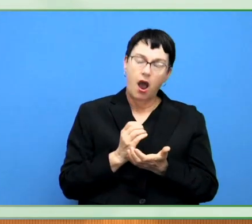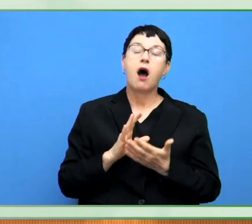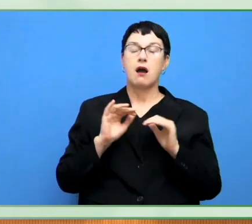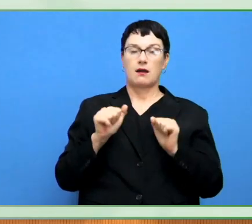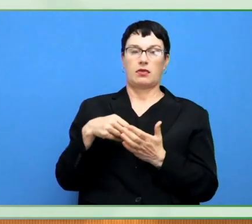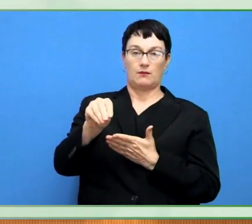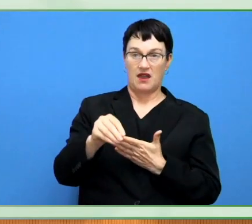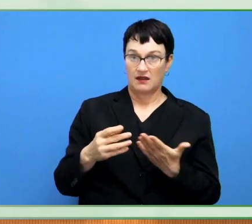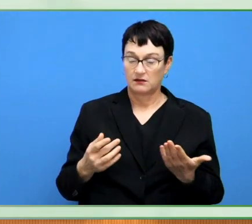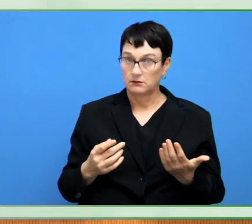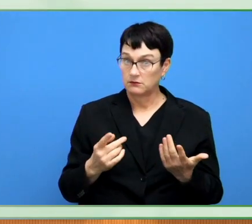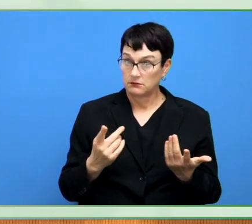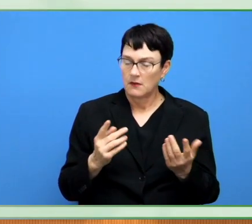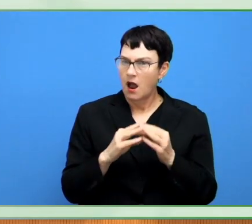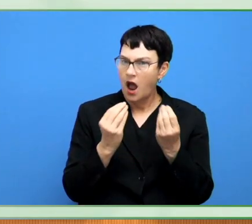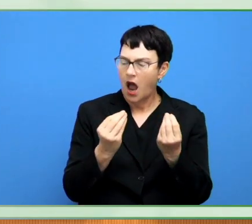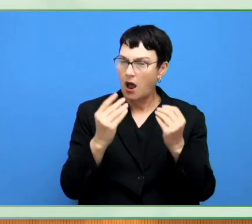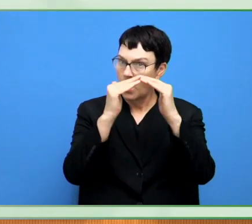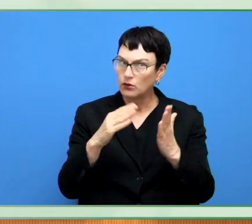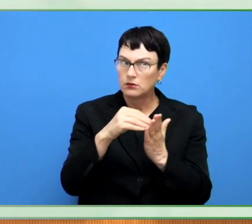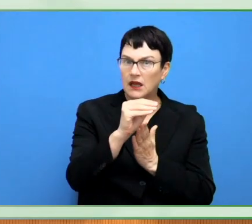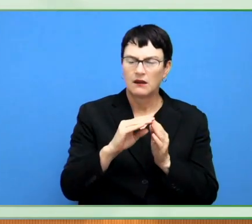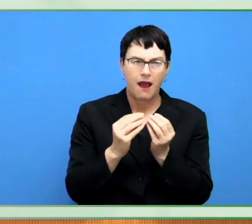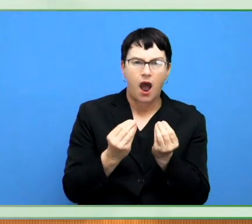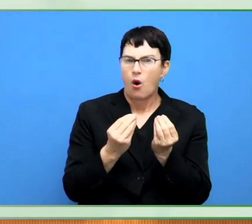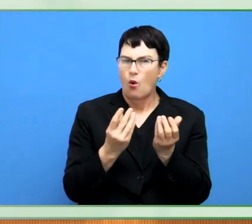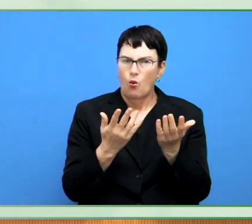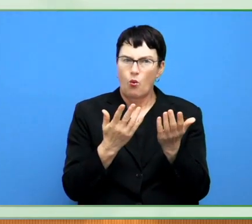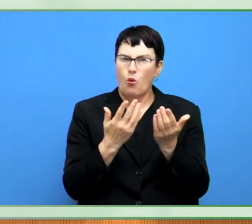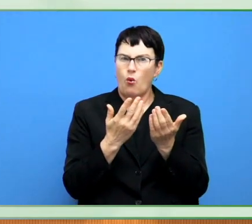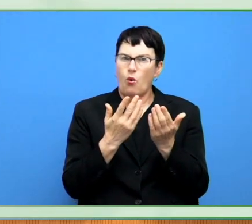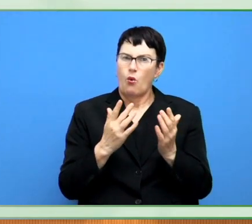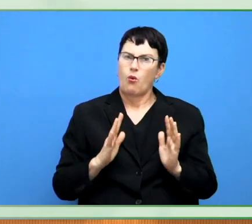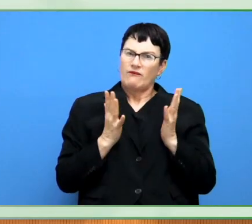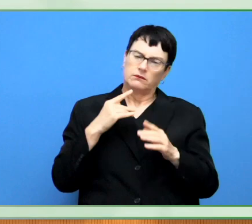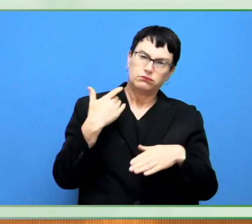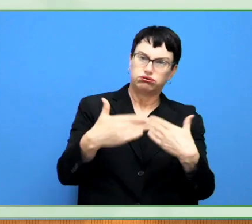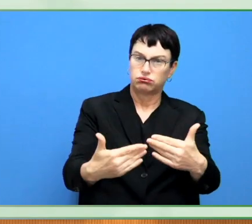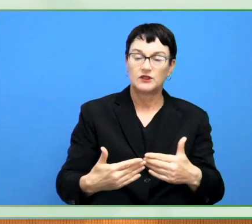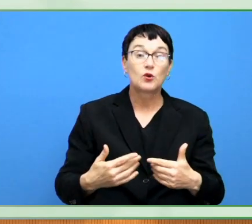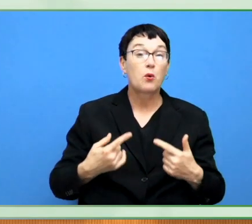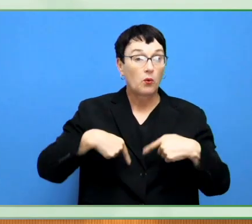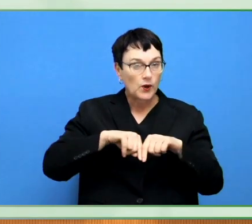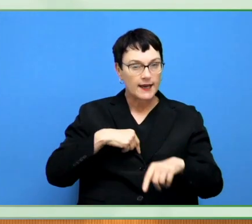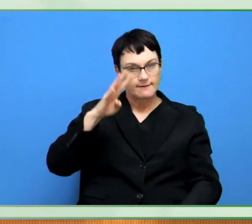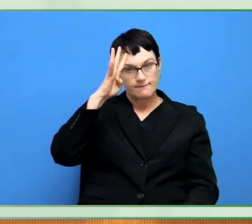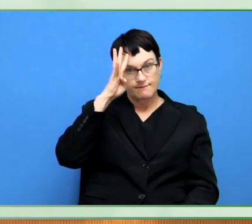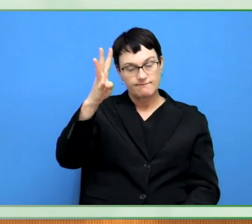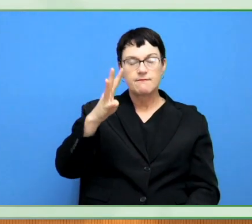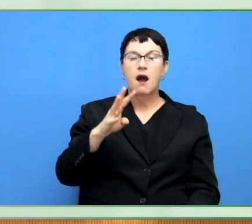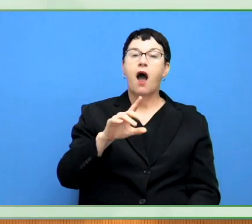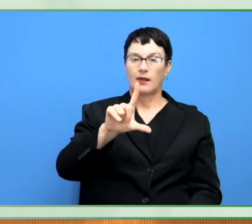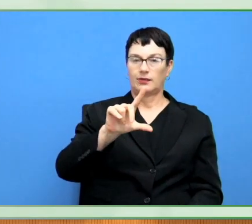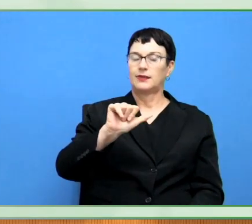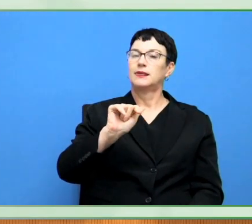create Lad Bionics. Lad Bionics is an organization where we develop upper limb prosthesis for people of low income who live in Peru and all